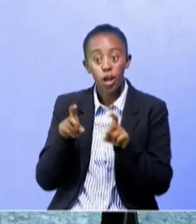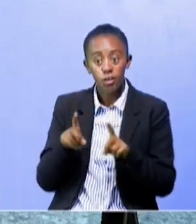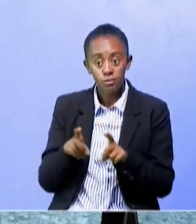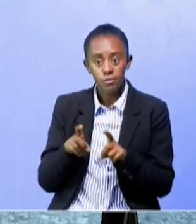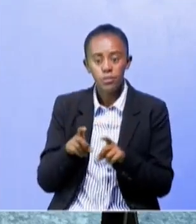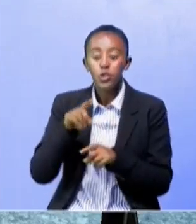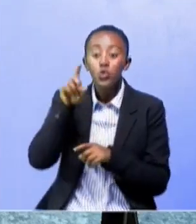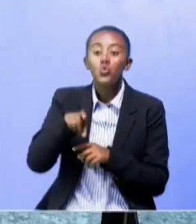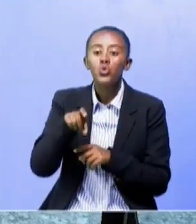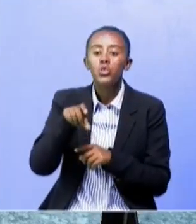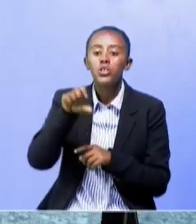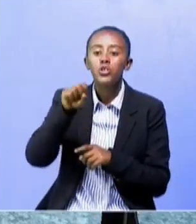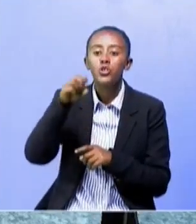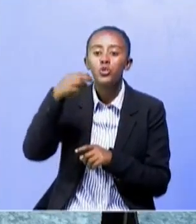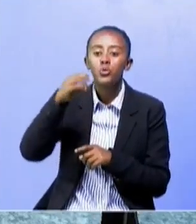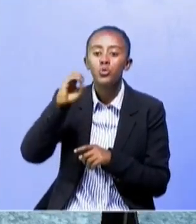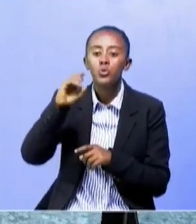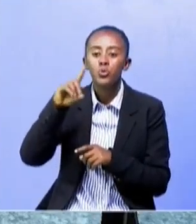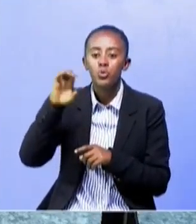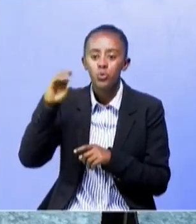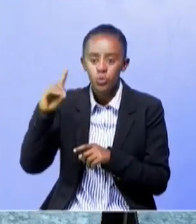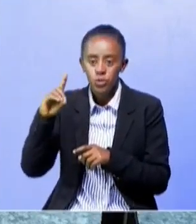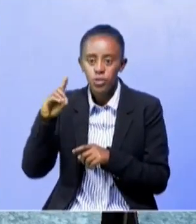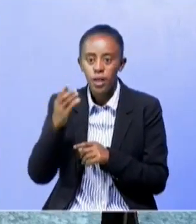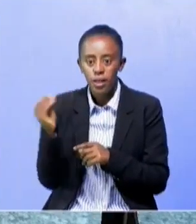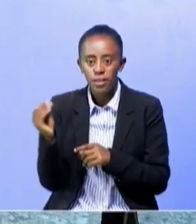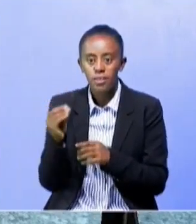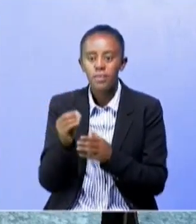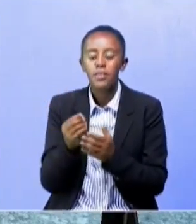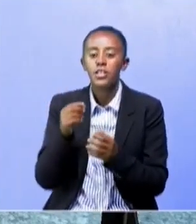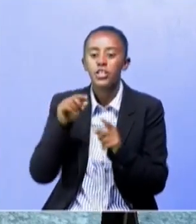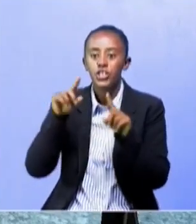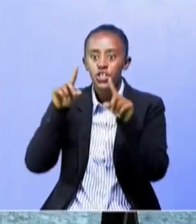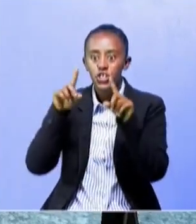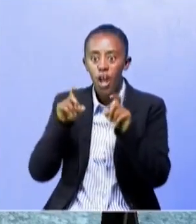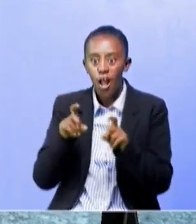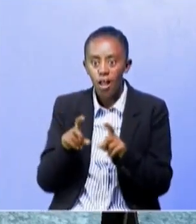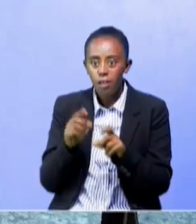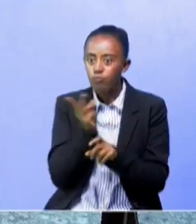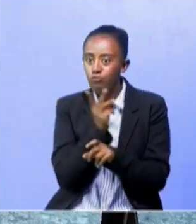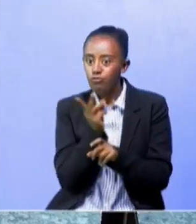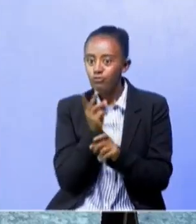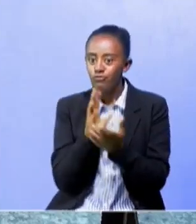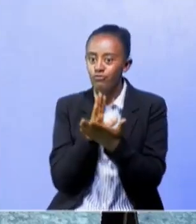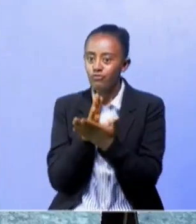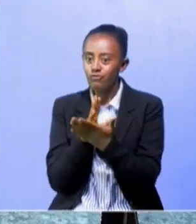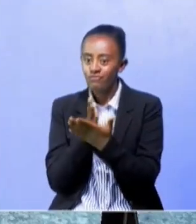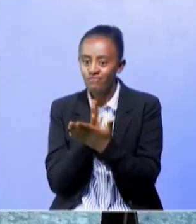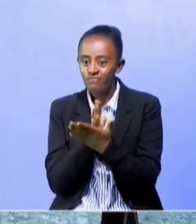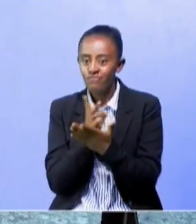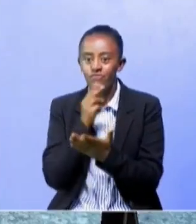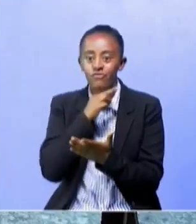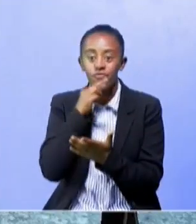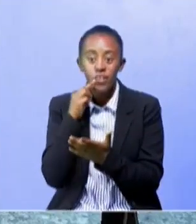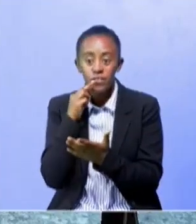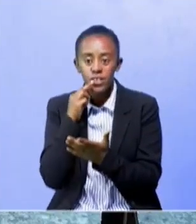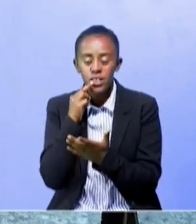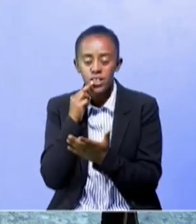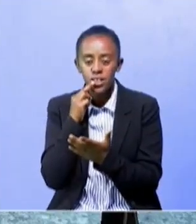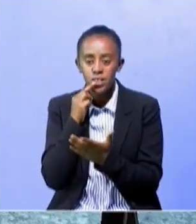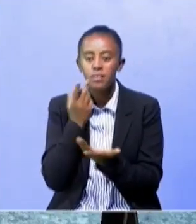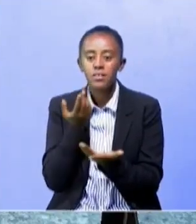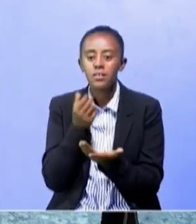auxiliary verb, and then check it that is a verb. Between the two verbs, what comes? The frequency